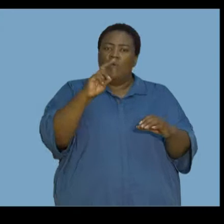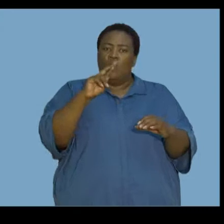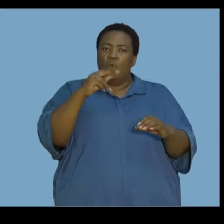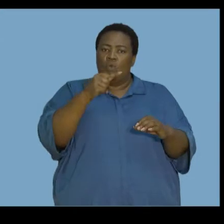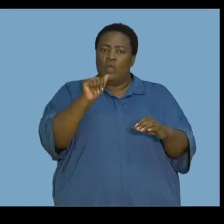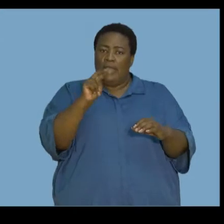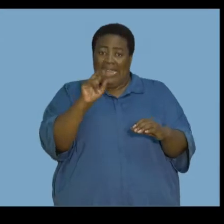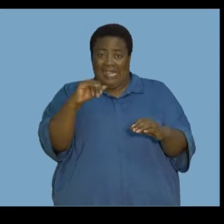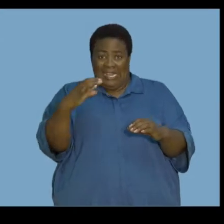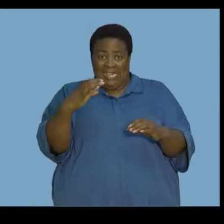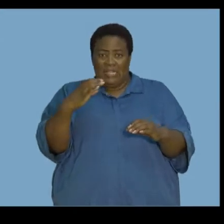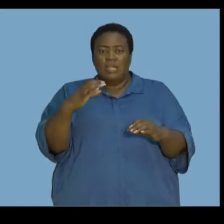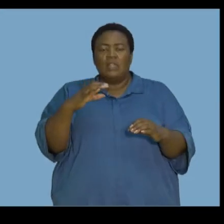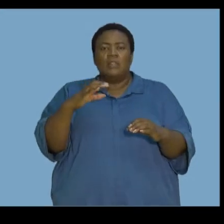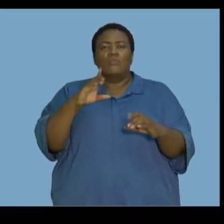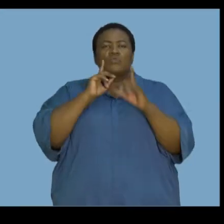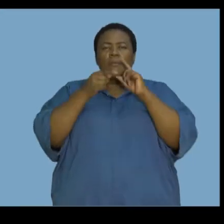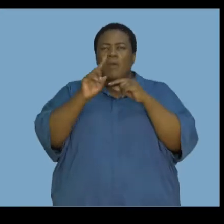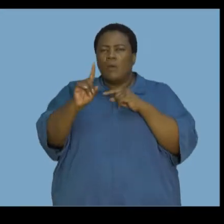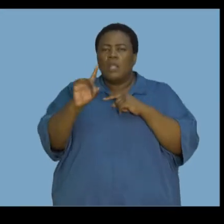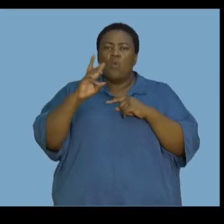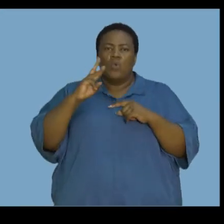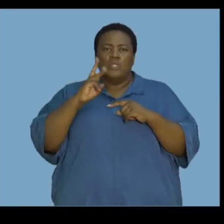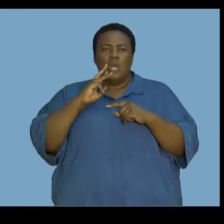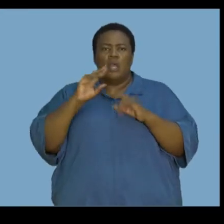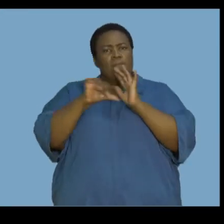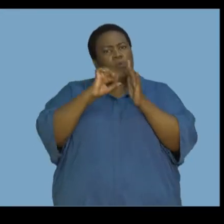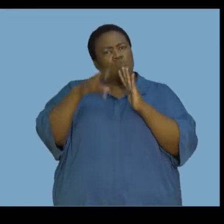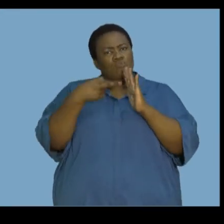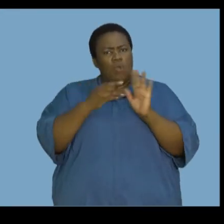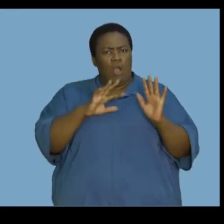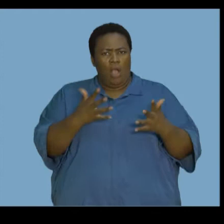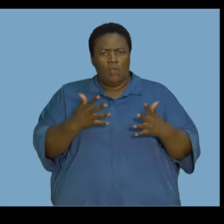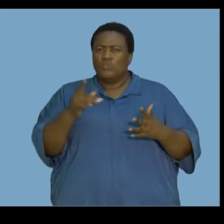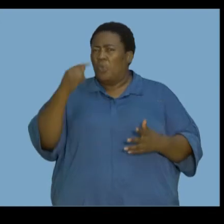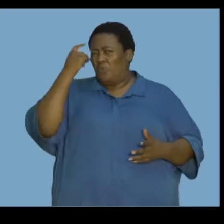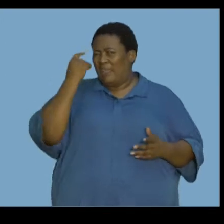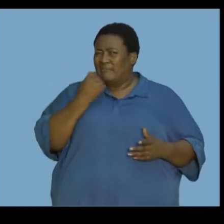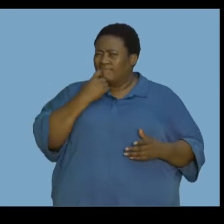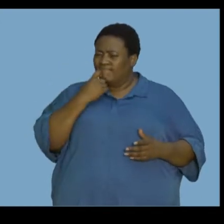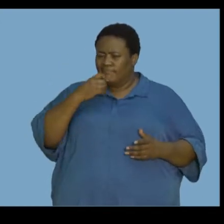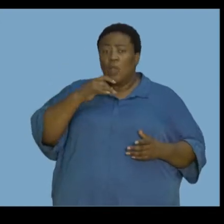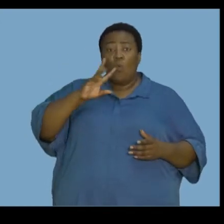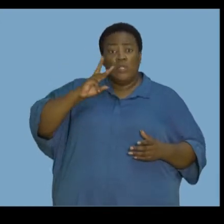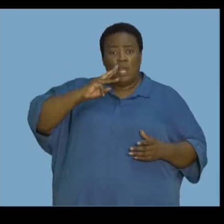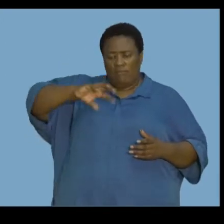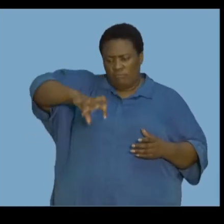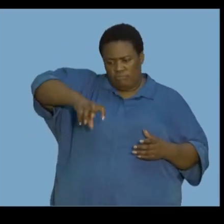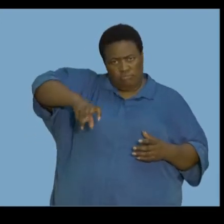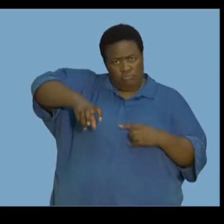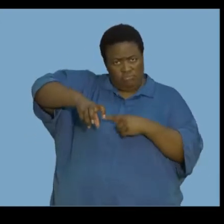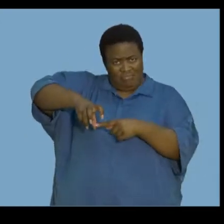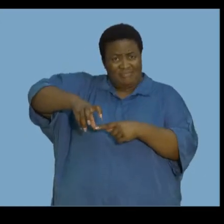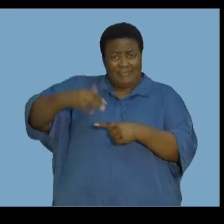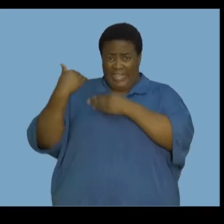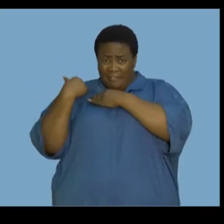sciences and water playing an important role. Have you ever thought about how safe is the tap water we drink? Okay,